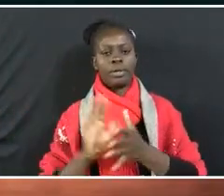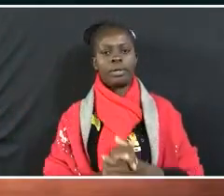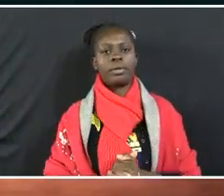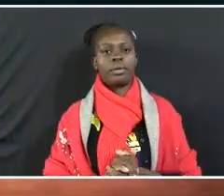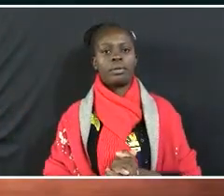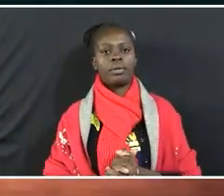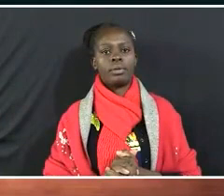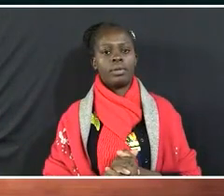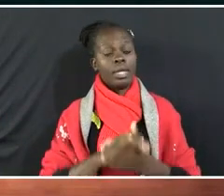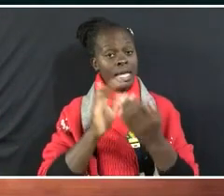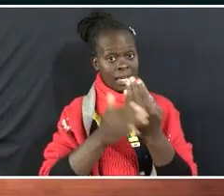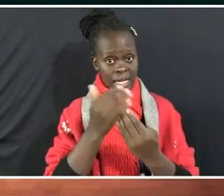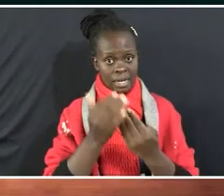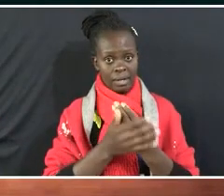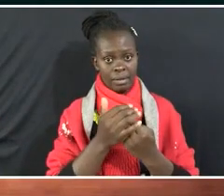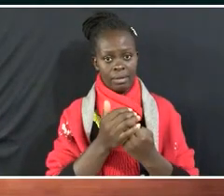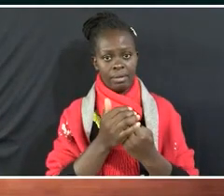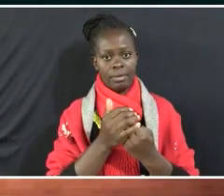handled with care.